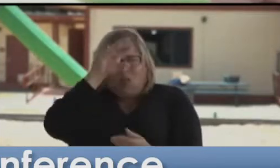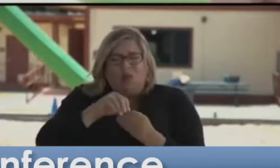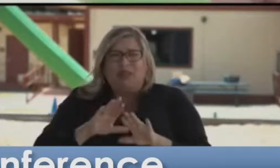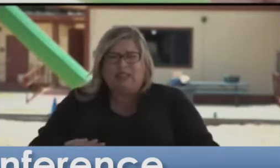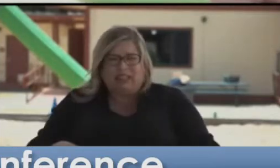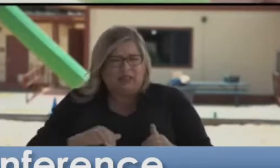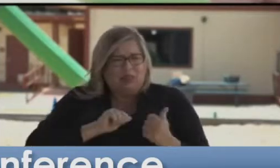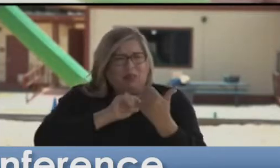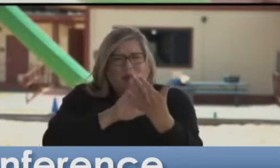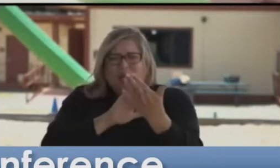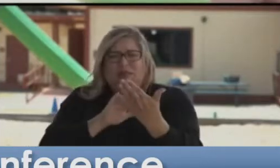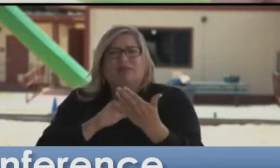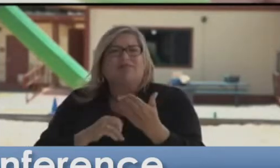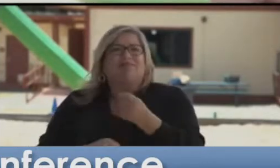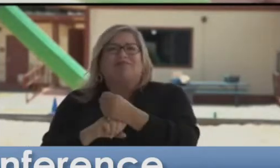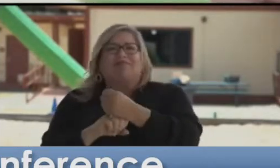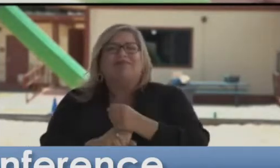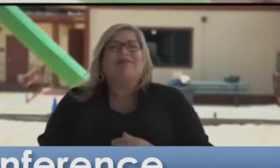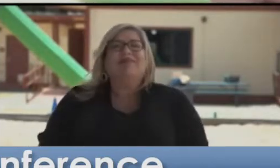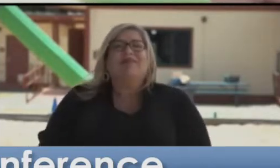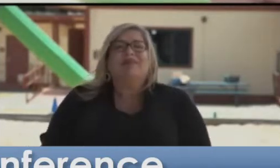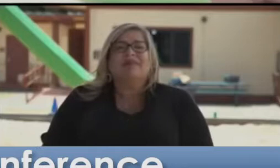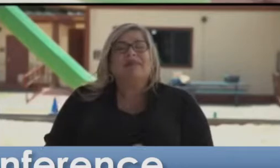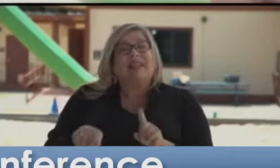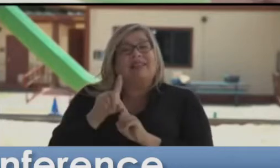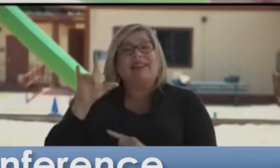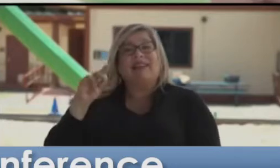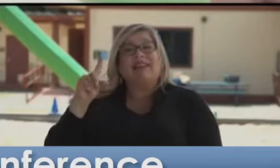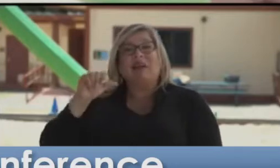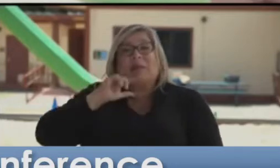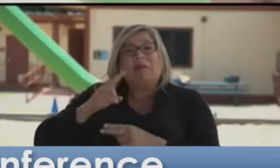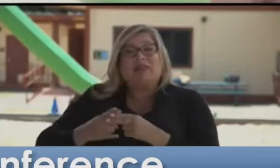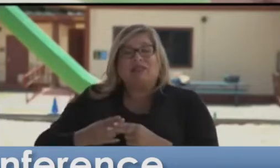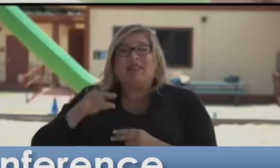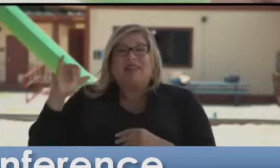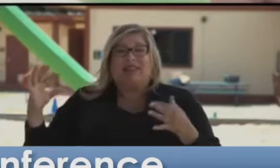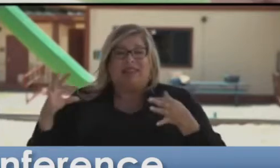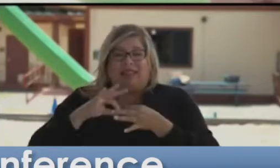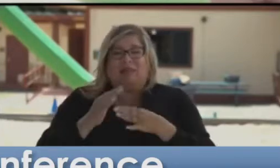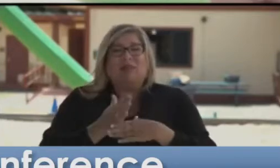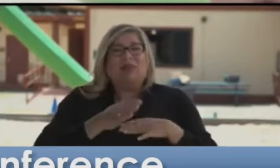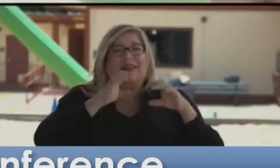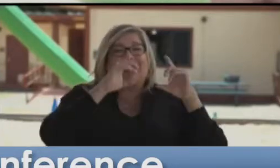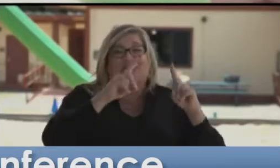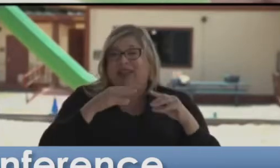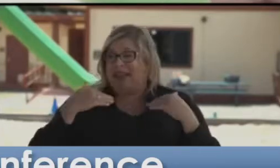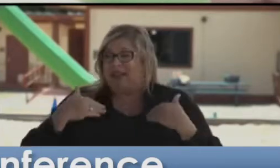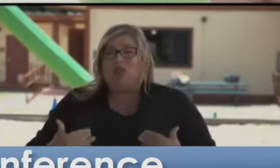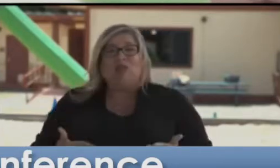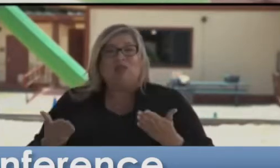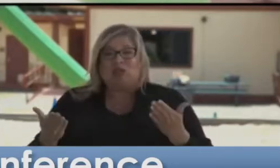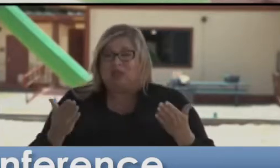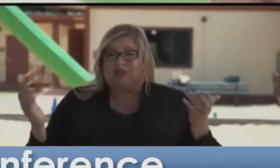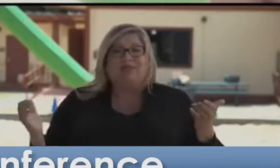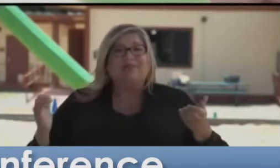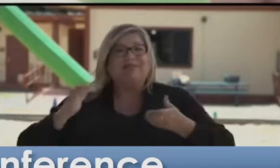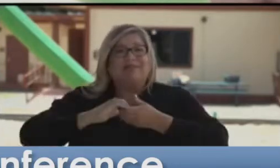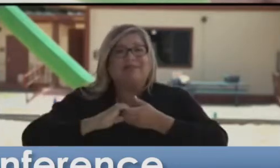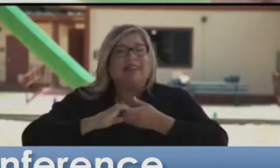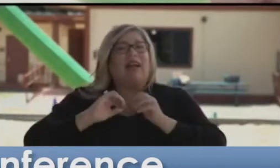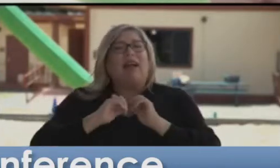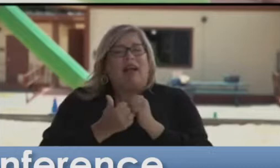this integration, this link between education service, community services, and health services, we have for